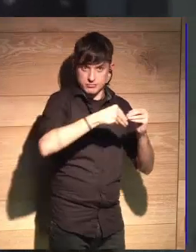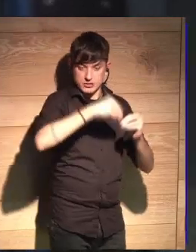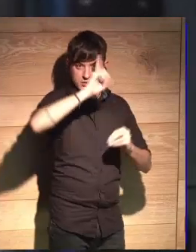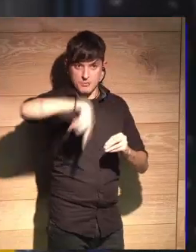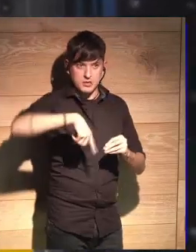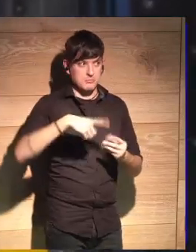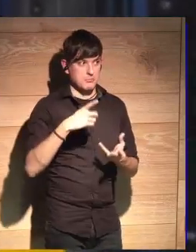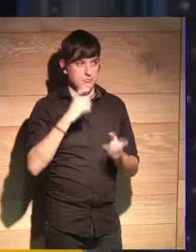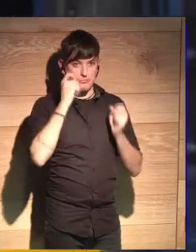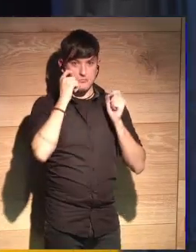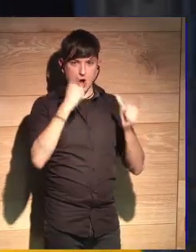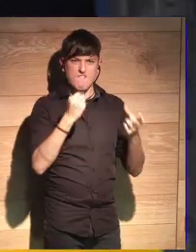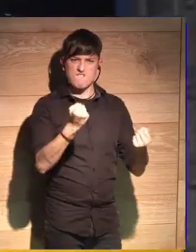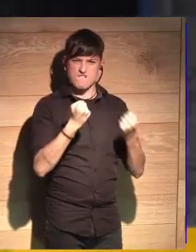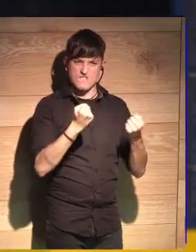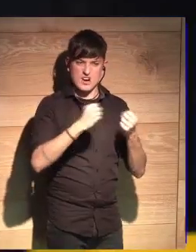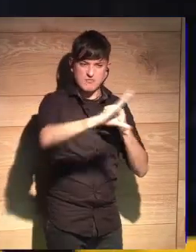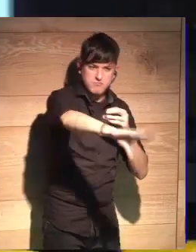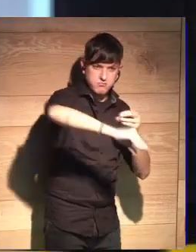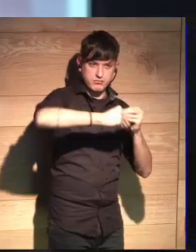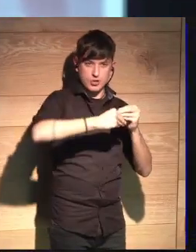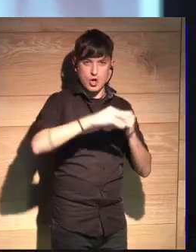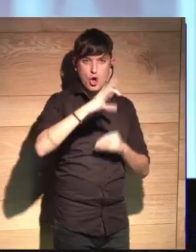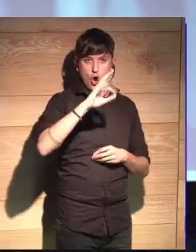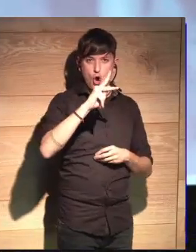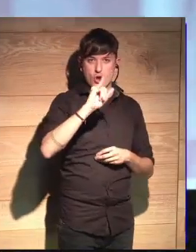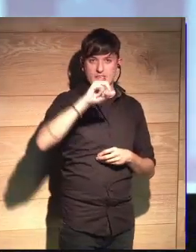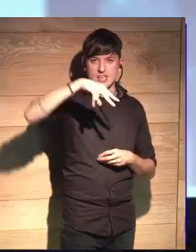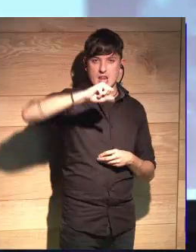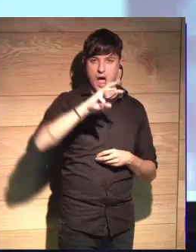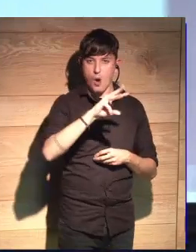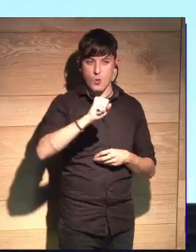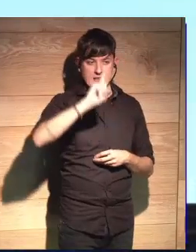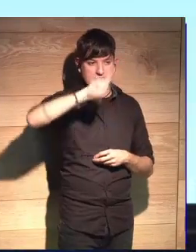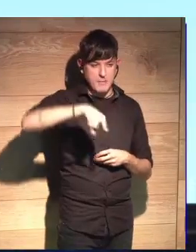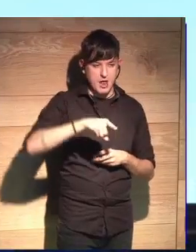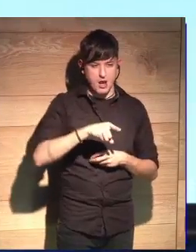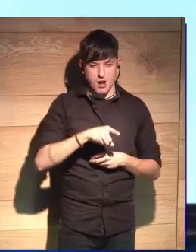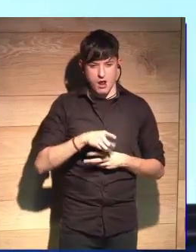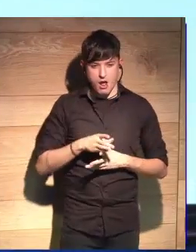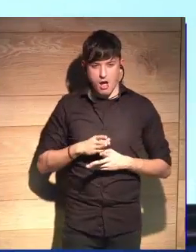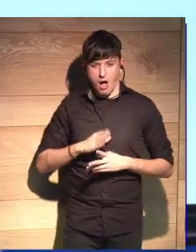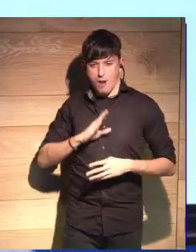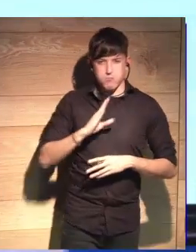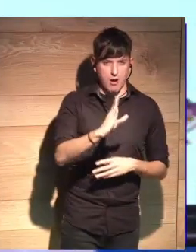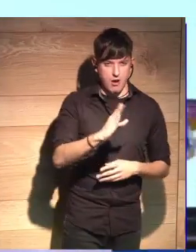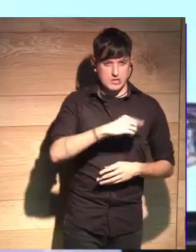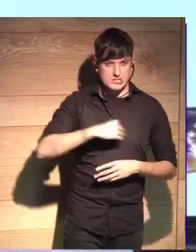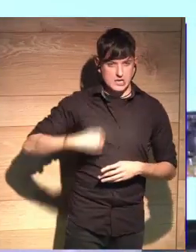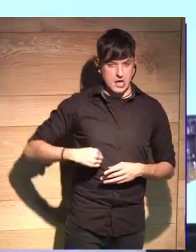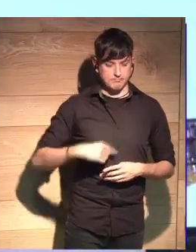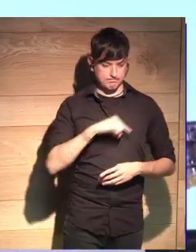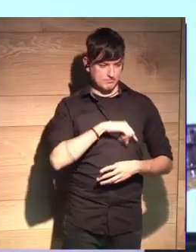Okinawa, and then it recognized that it was strong enough to attack China, and then it recognized